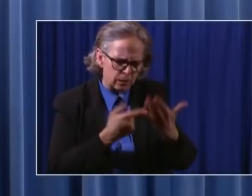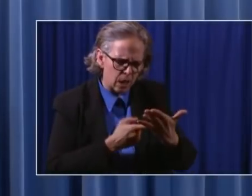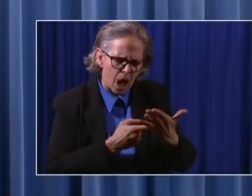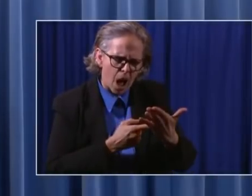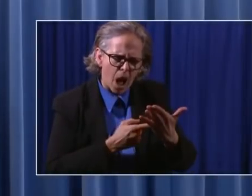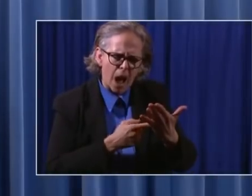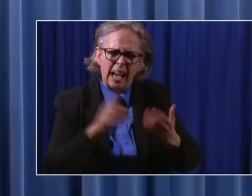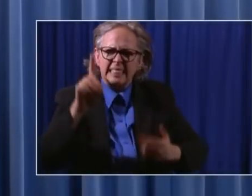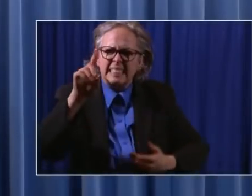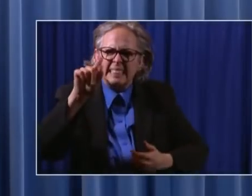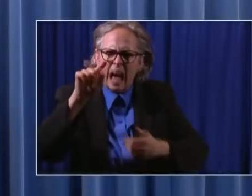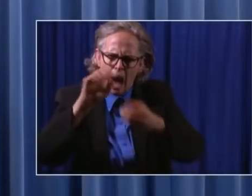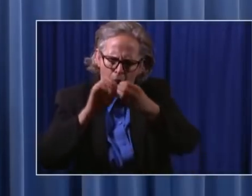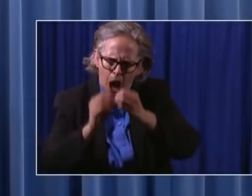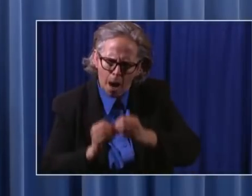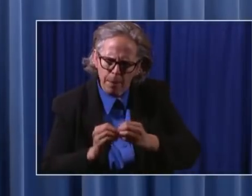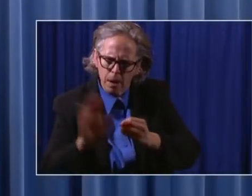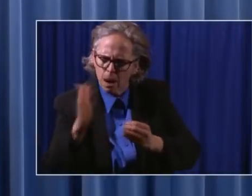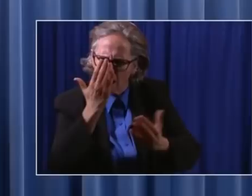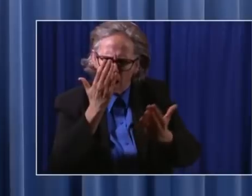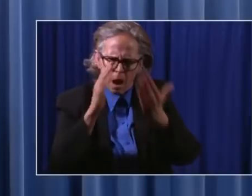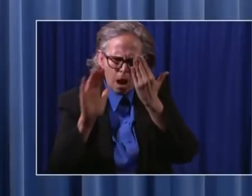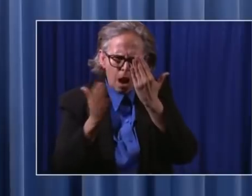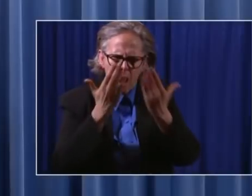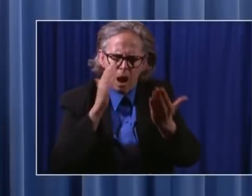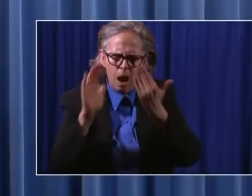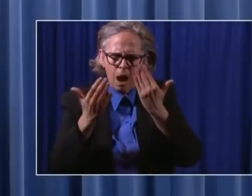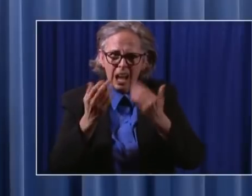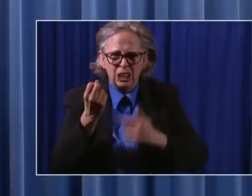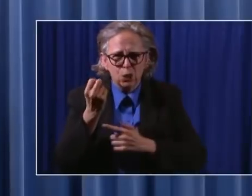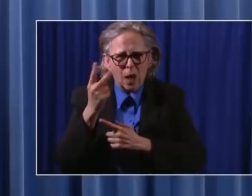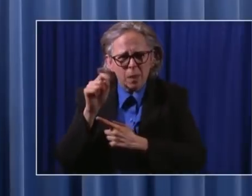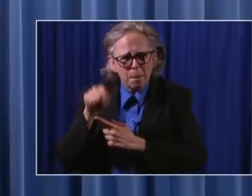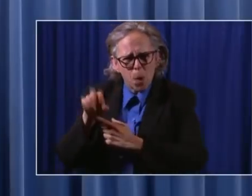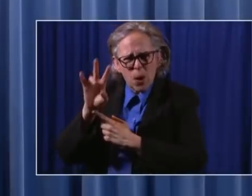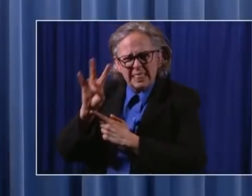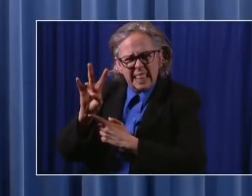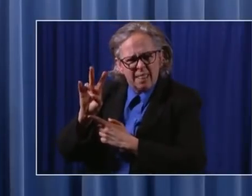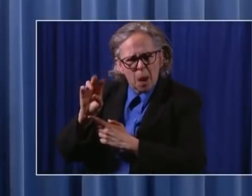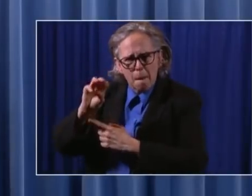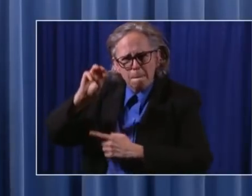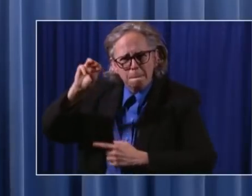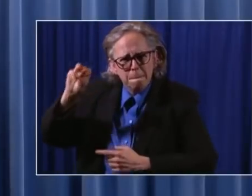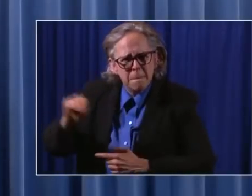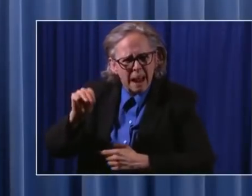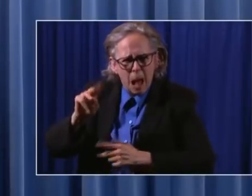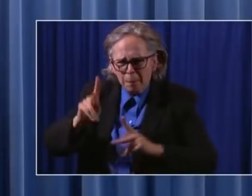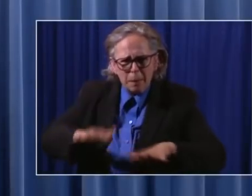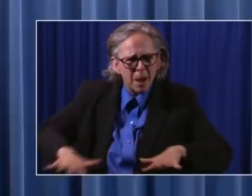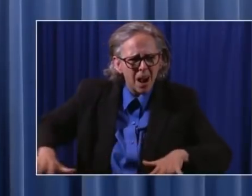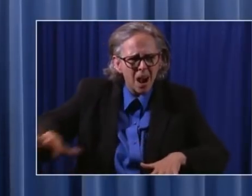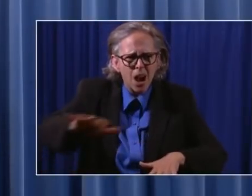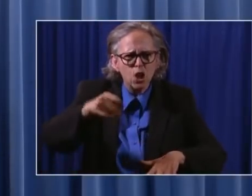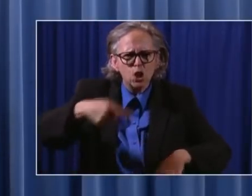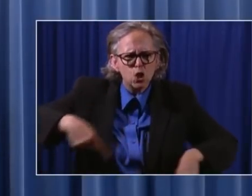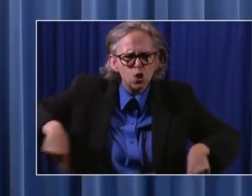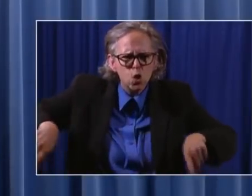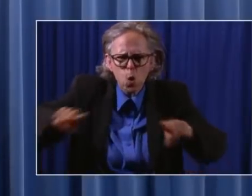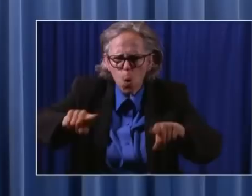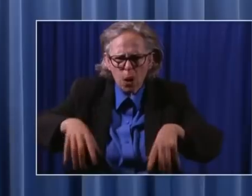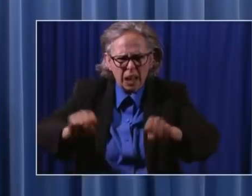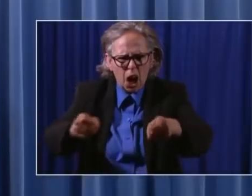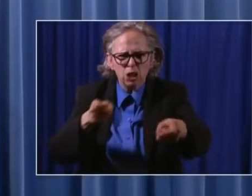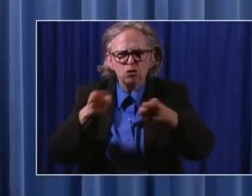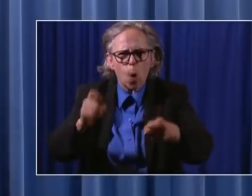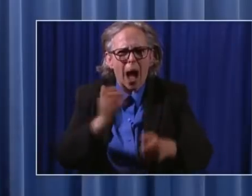so million people in the state of Ohio. You control where Ohio is going so much more than I do. And we have